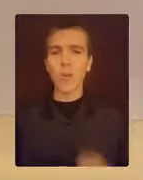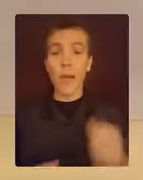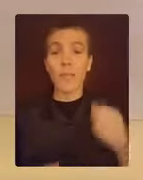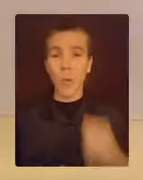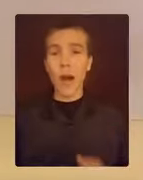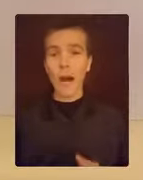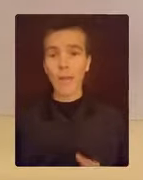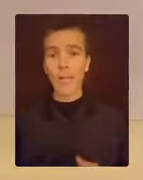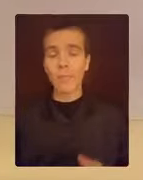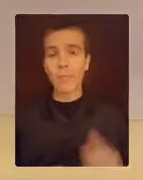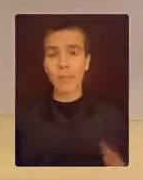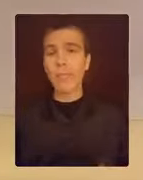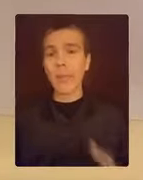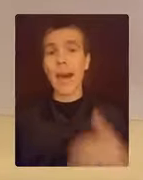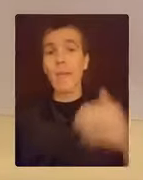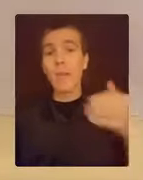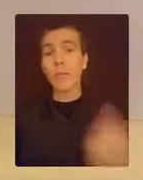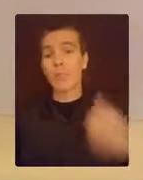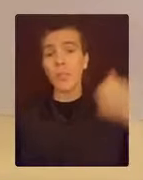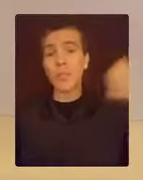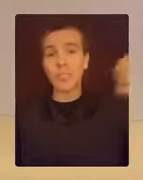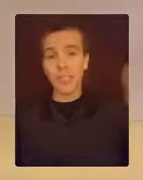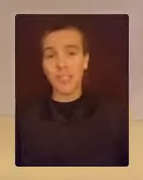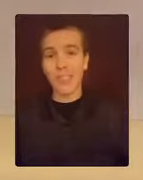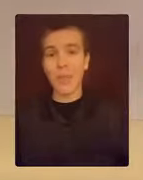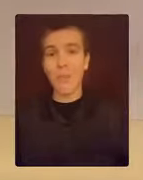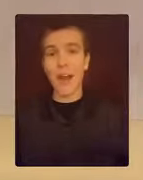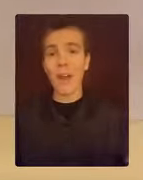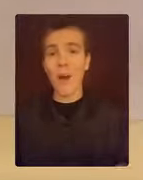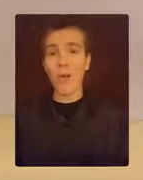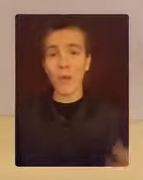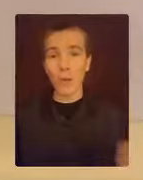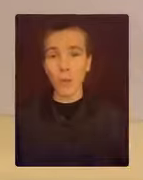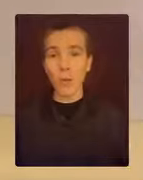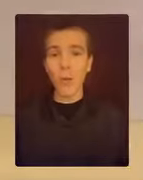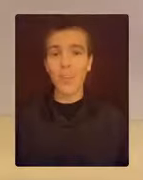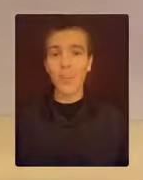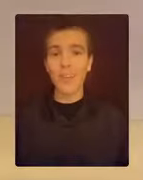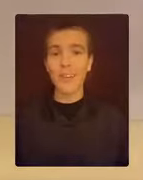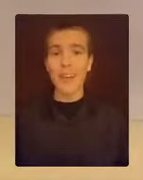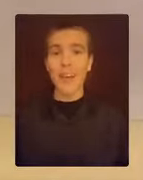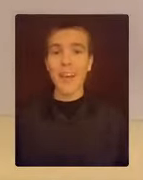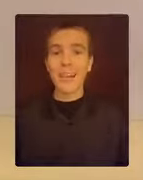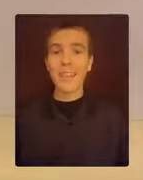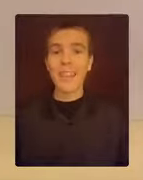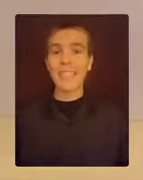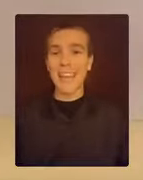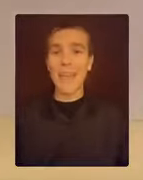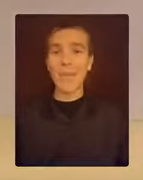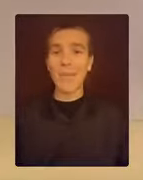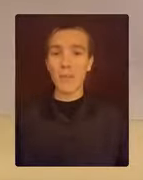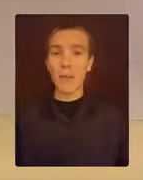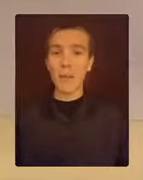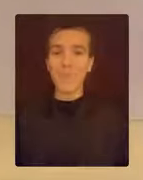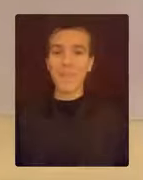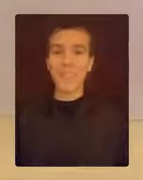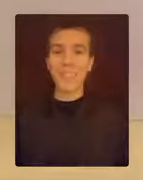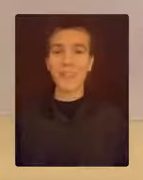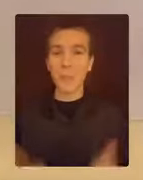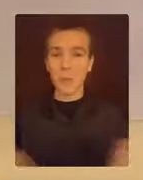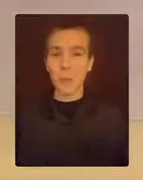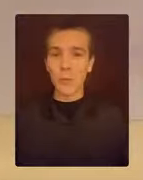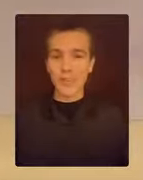Well, that's why. It's because I went to this, what I call the guru within. That's the name of the book,